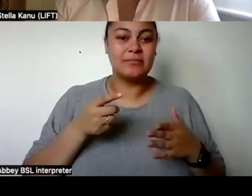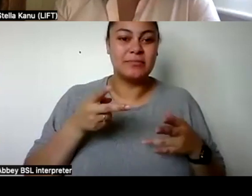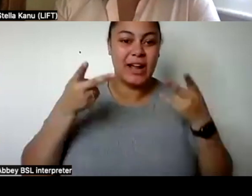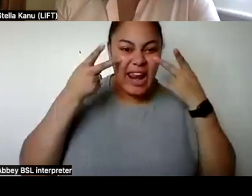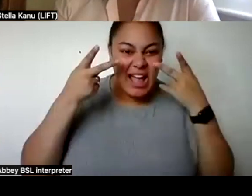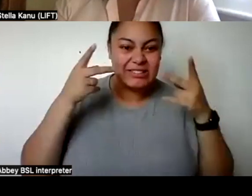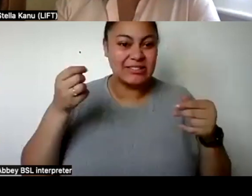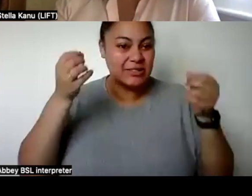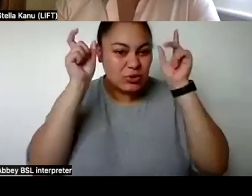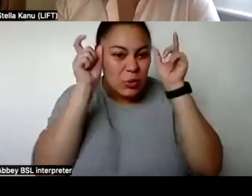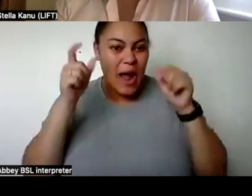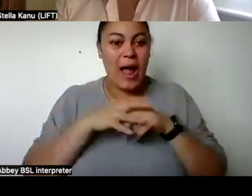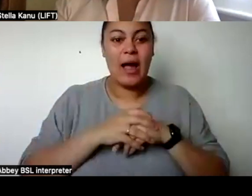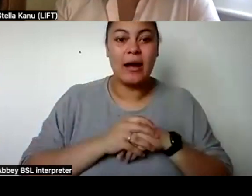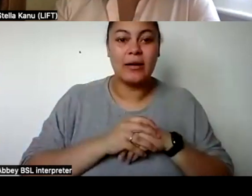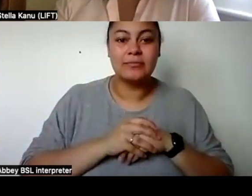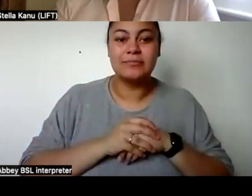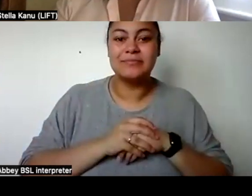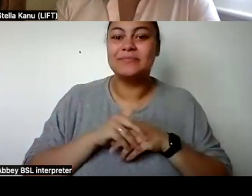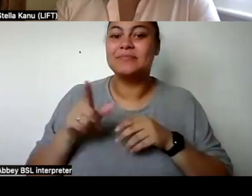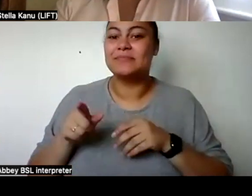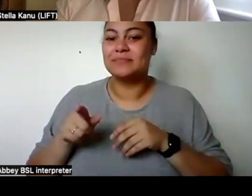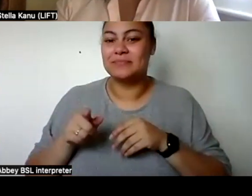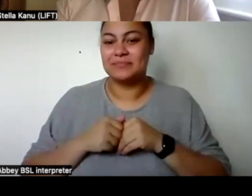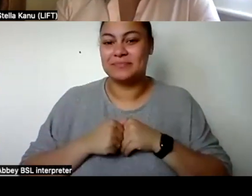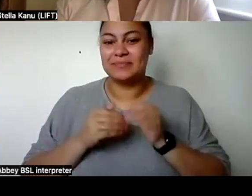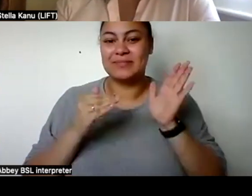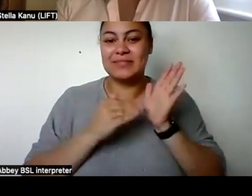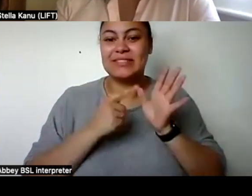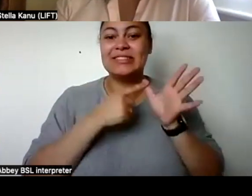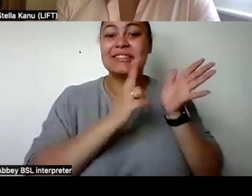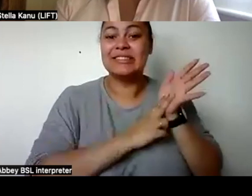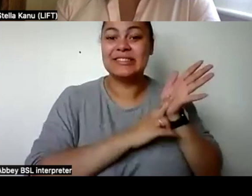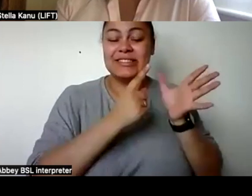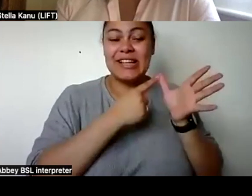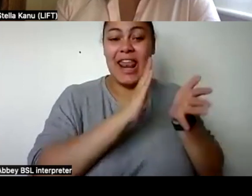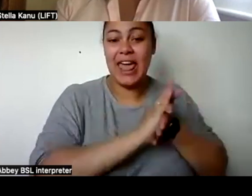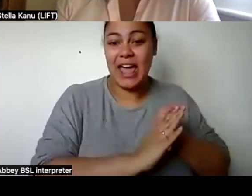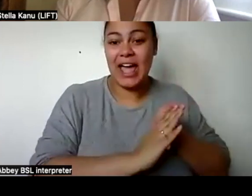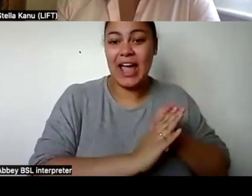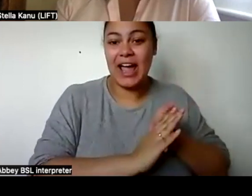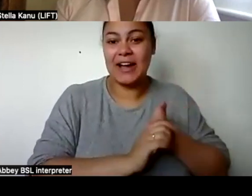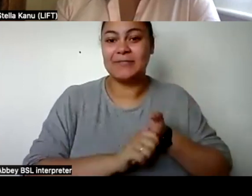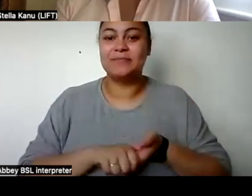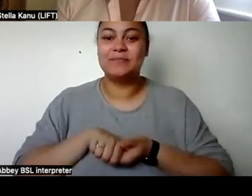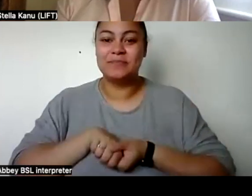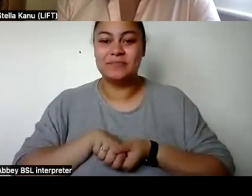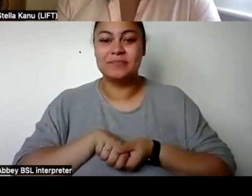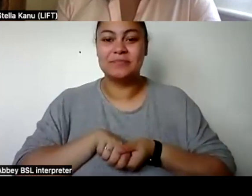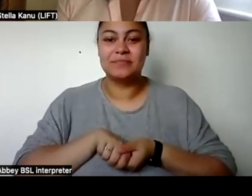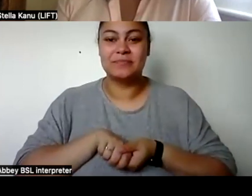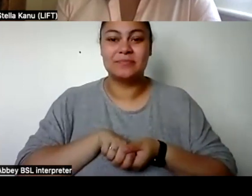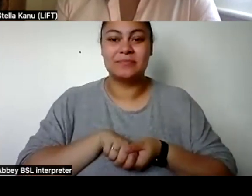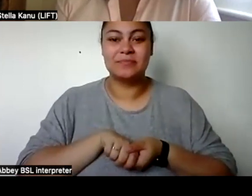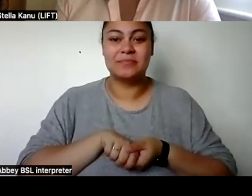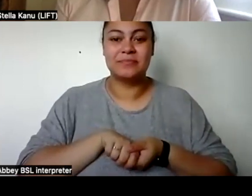glasses. I'll hand over to Zannah. Thank you. Hi, I'm Zannah.